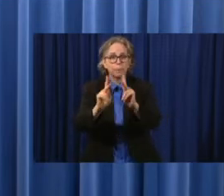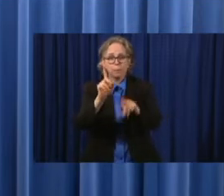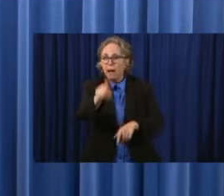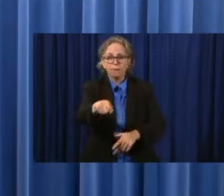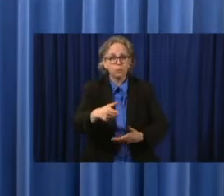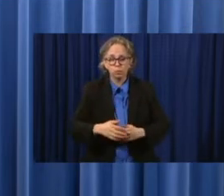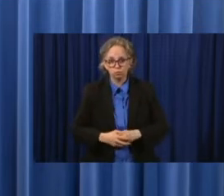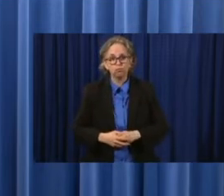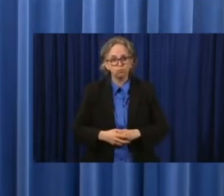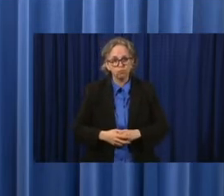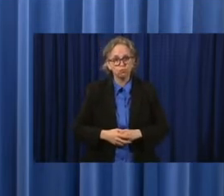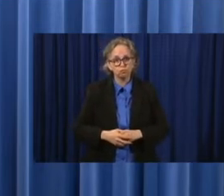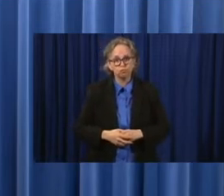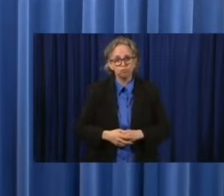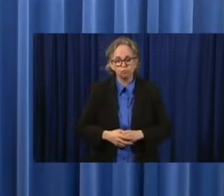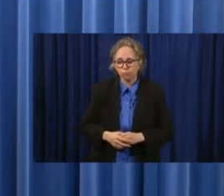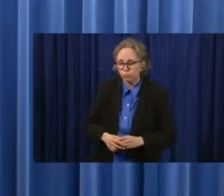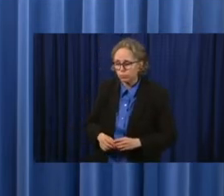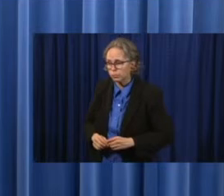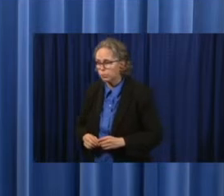Thank you, Governor.